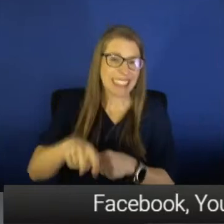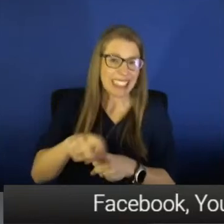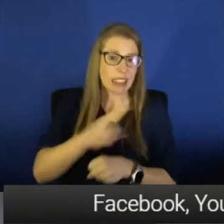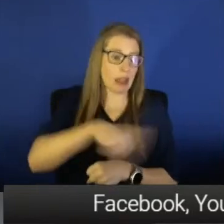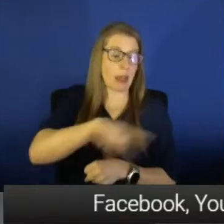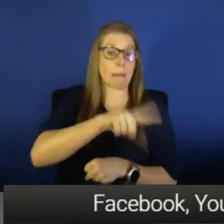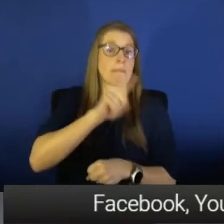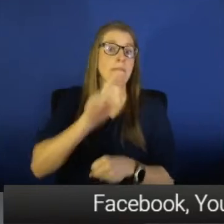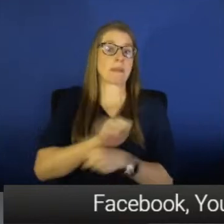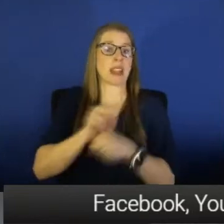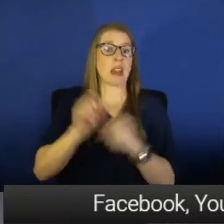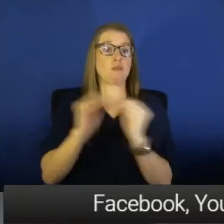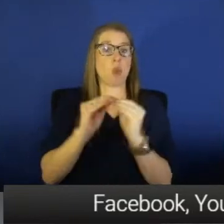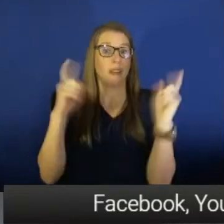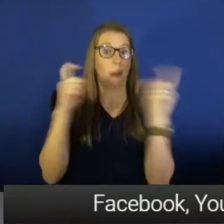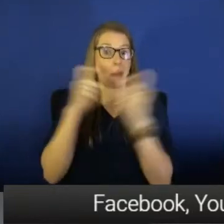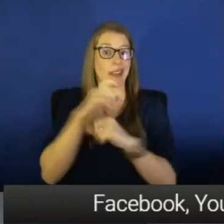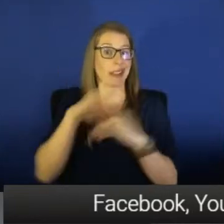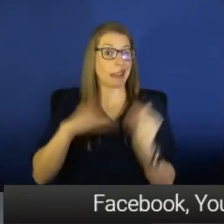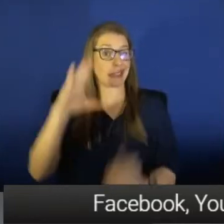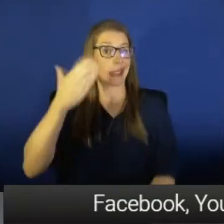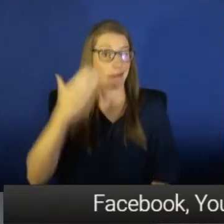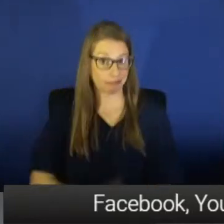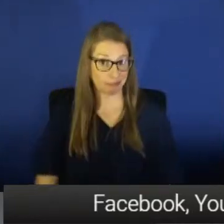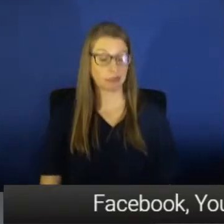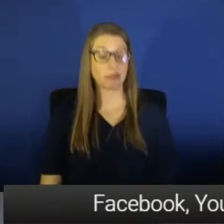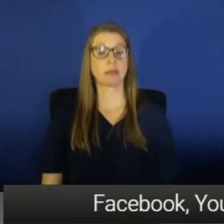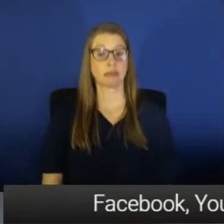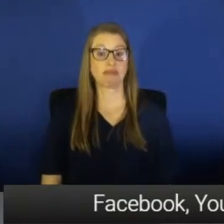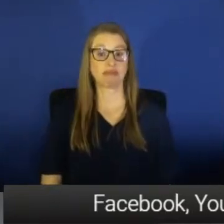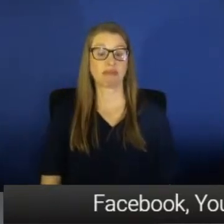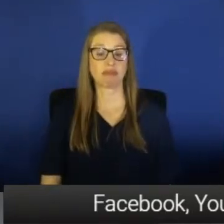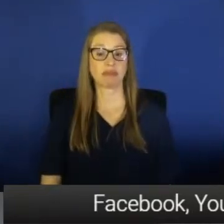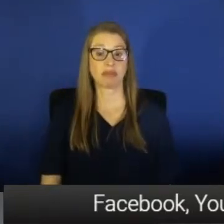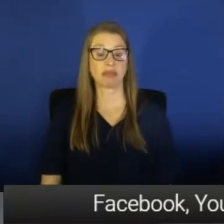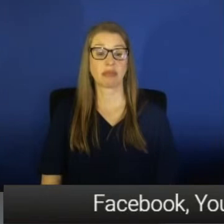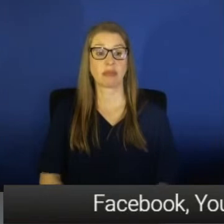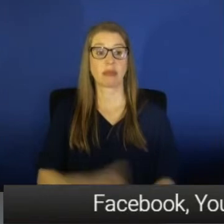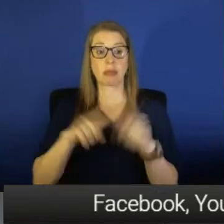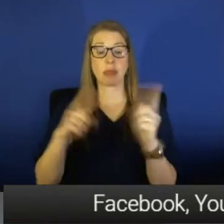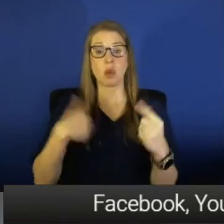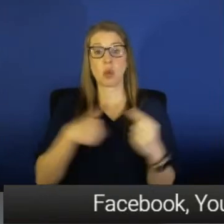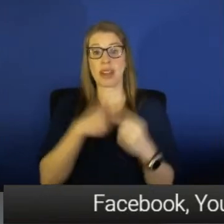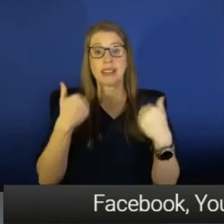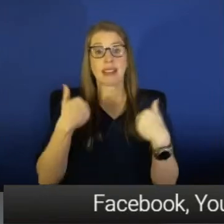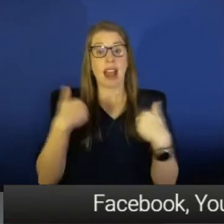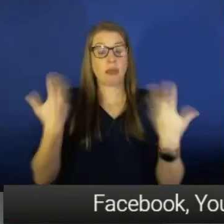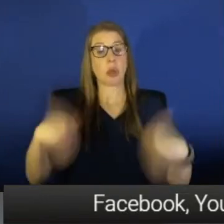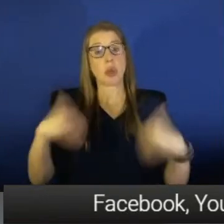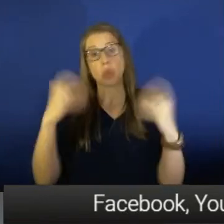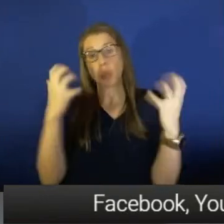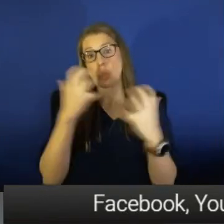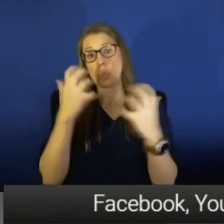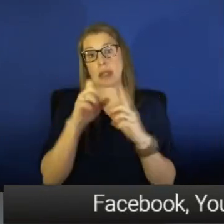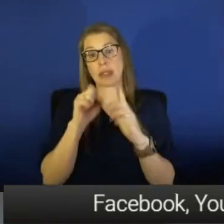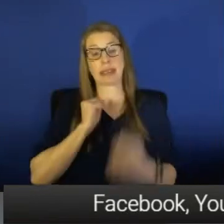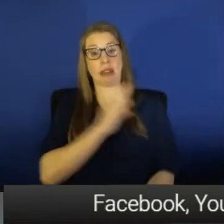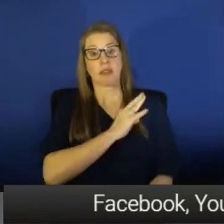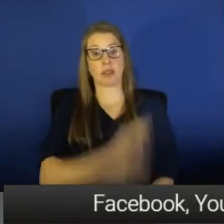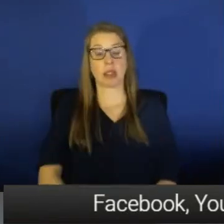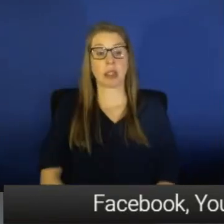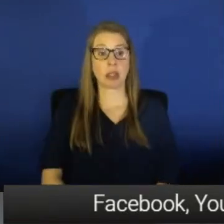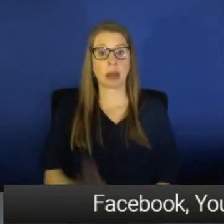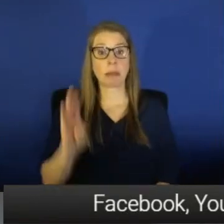actually a lot more complicated than it may seem on the surface, but we have a tremendous staff. Our athletic trainers, Bill